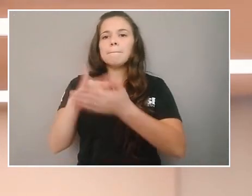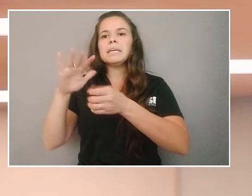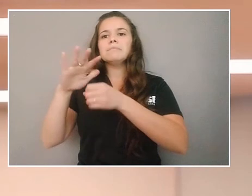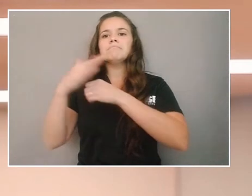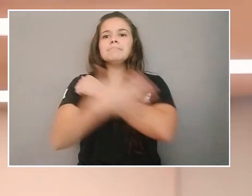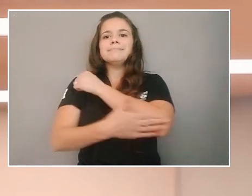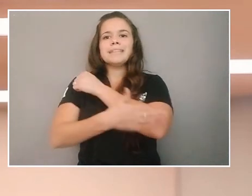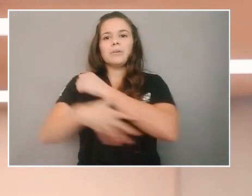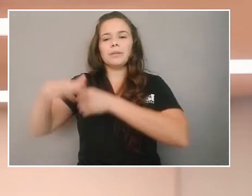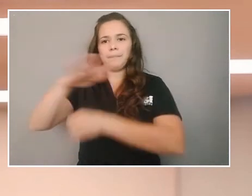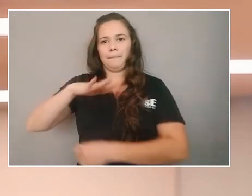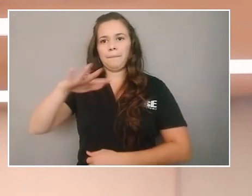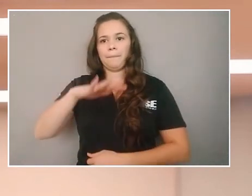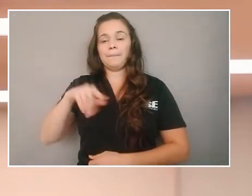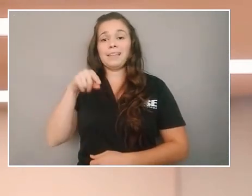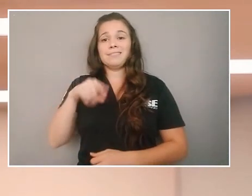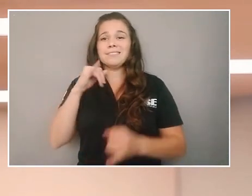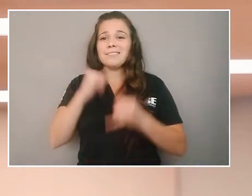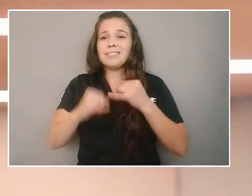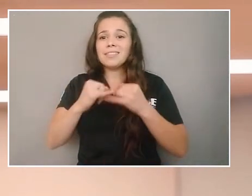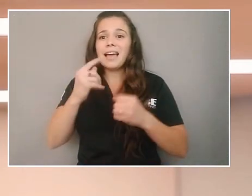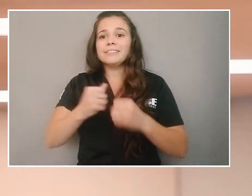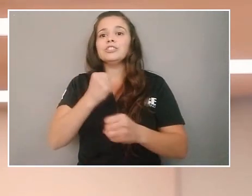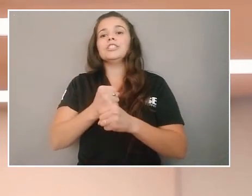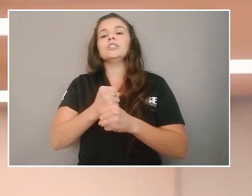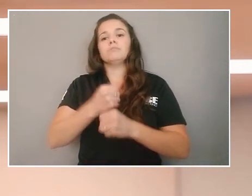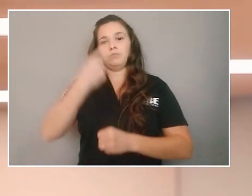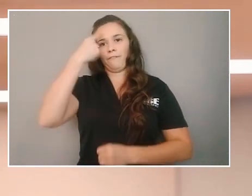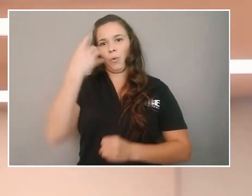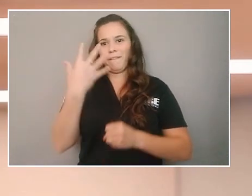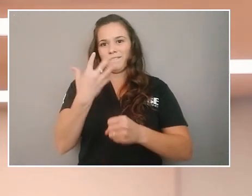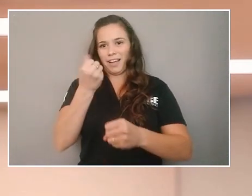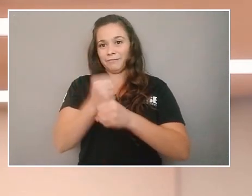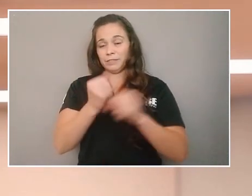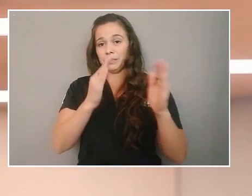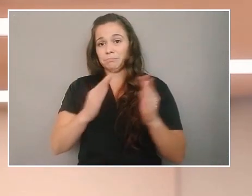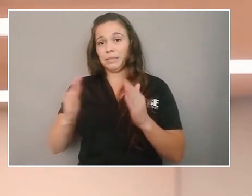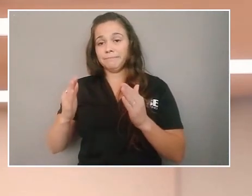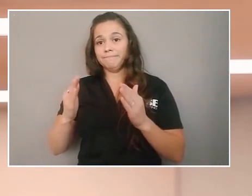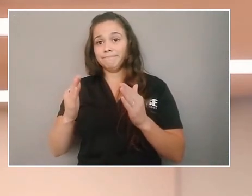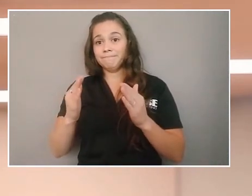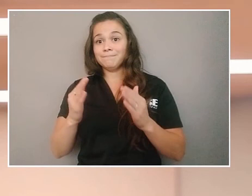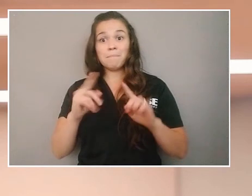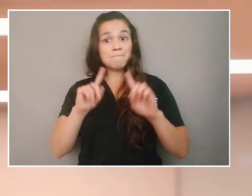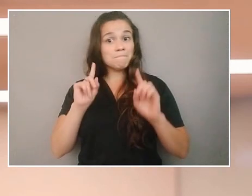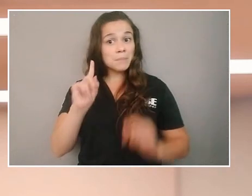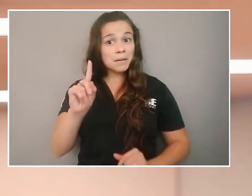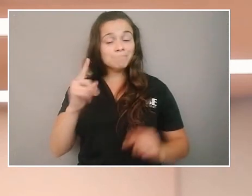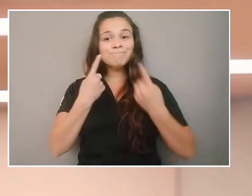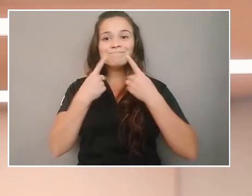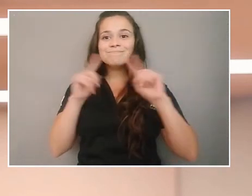This is the final year of the 5-year plan. Due to the success of the project,